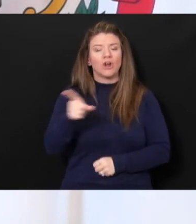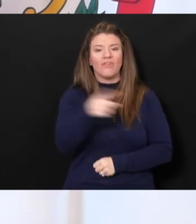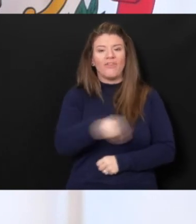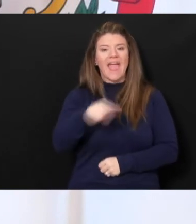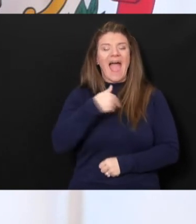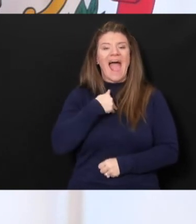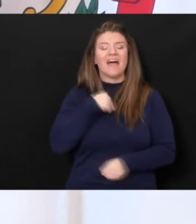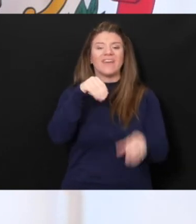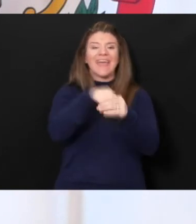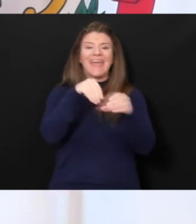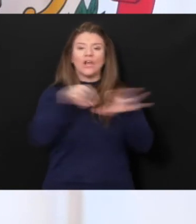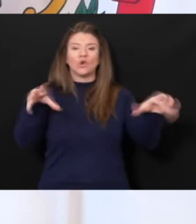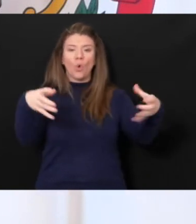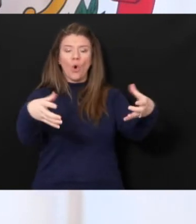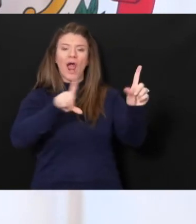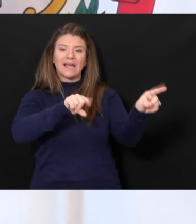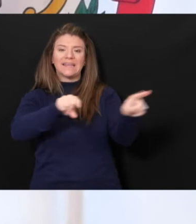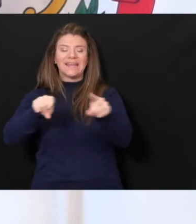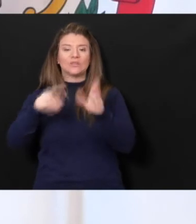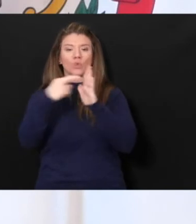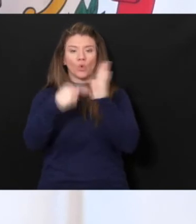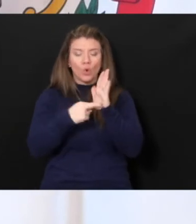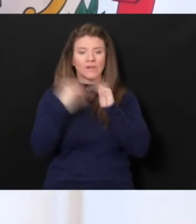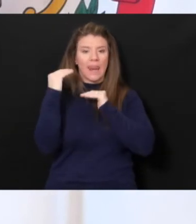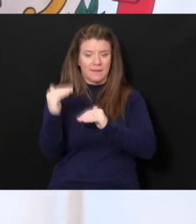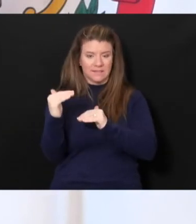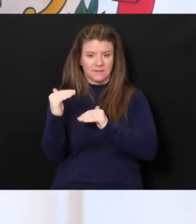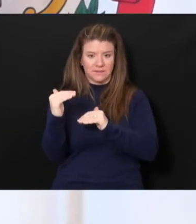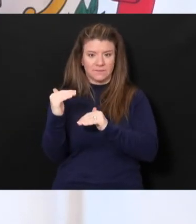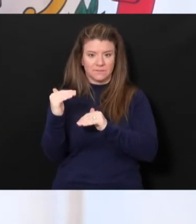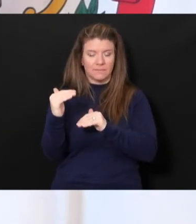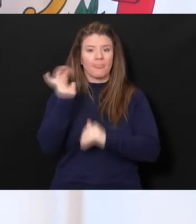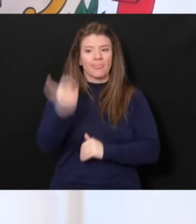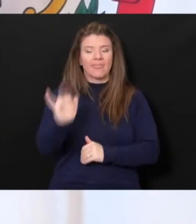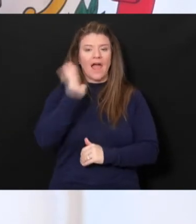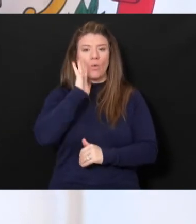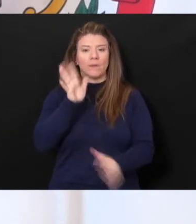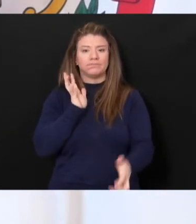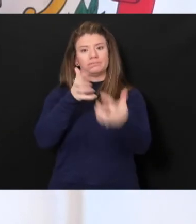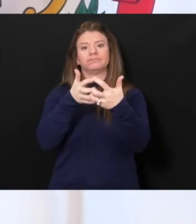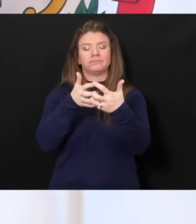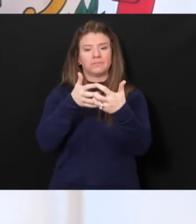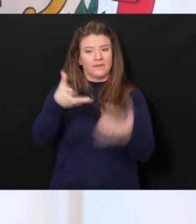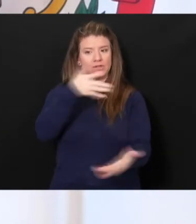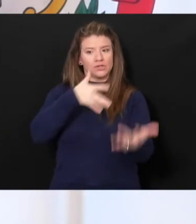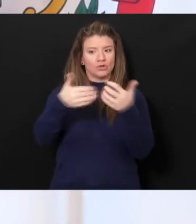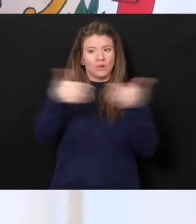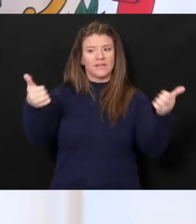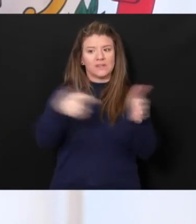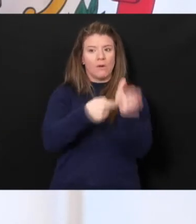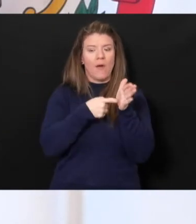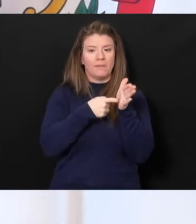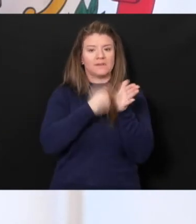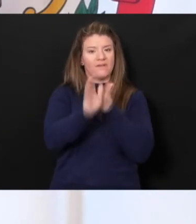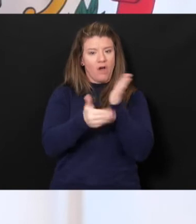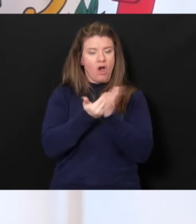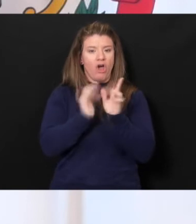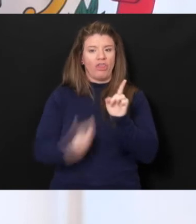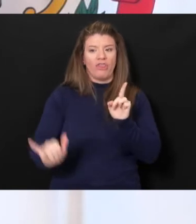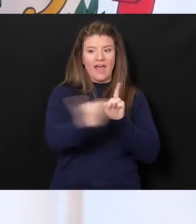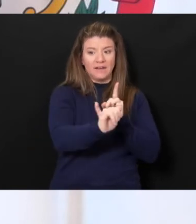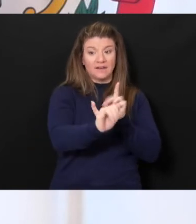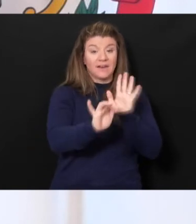rules or attendance guidelines limitations that will meet the social distancing requirements and other guidelines.